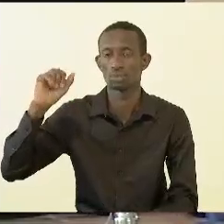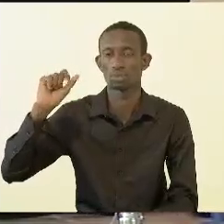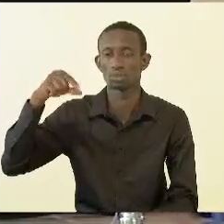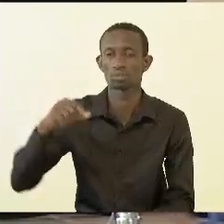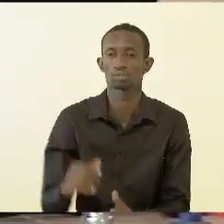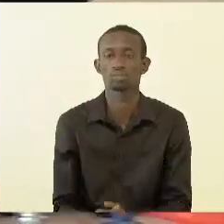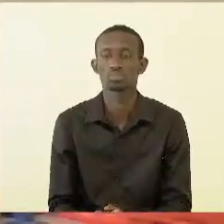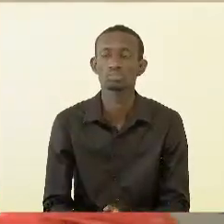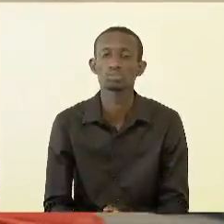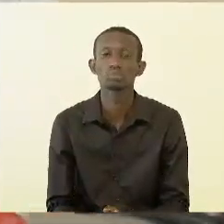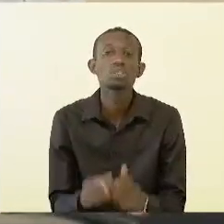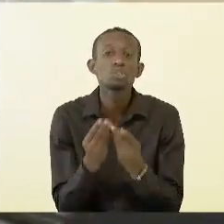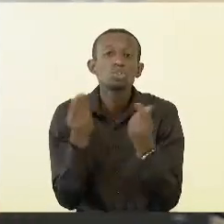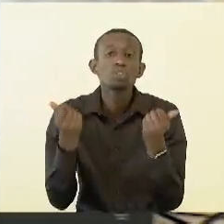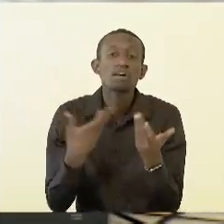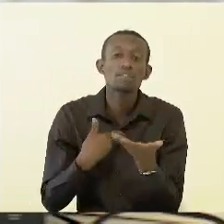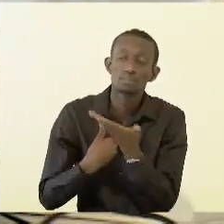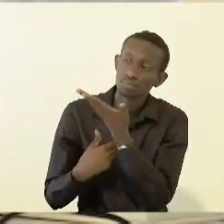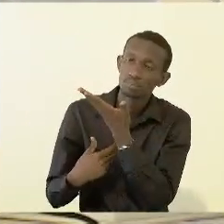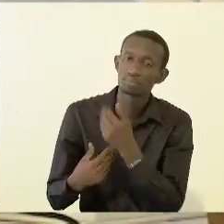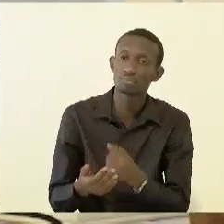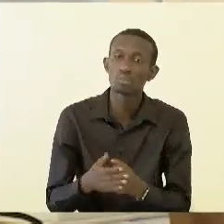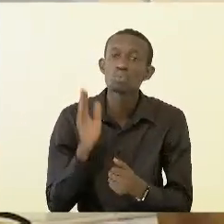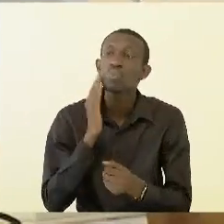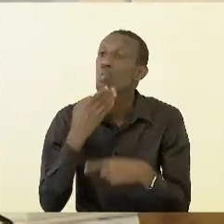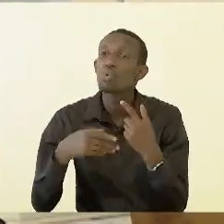So the solution that I have here is no longer water.